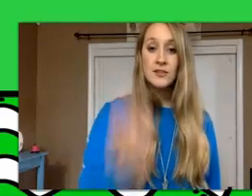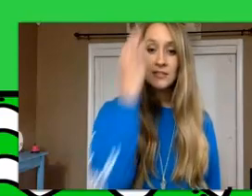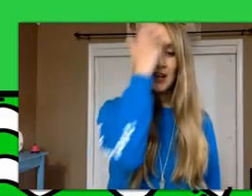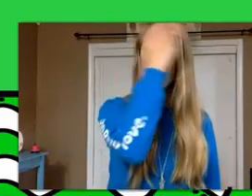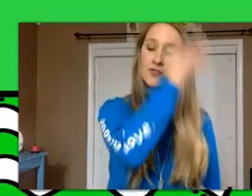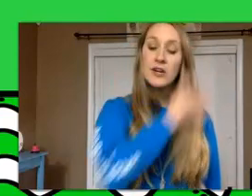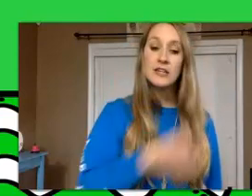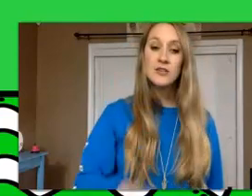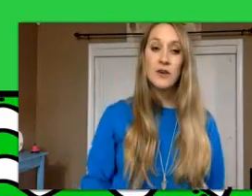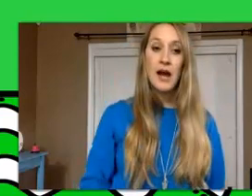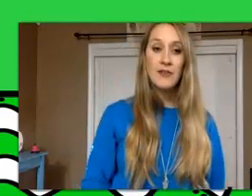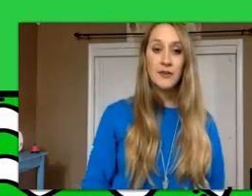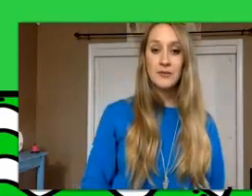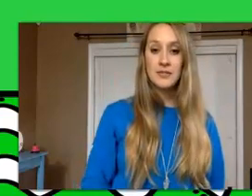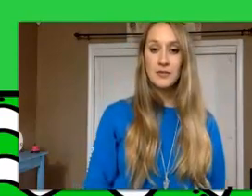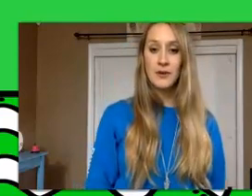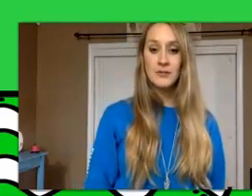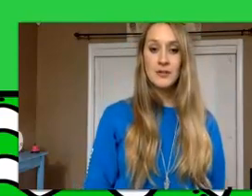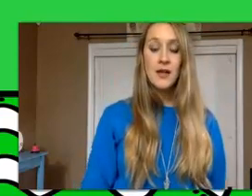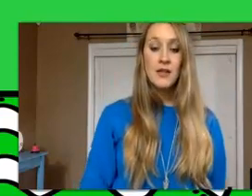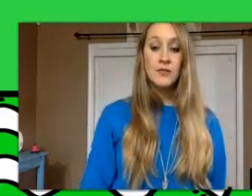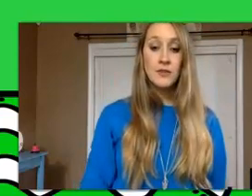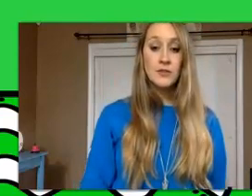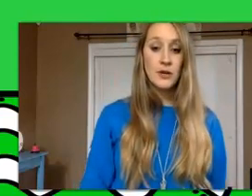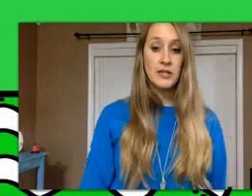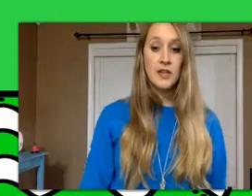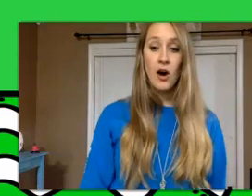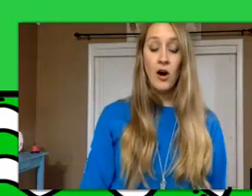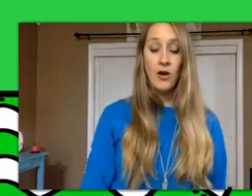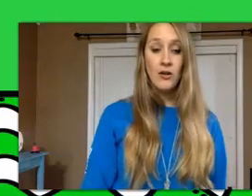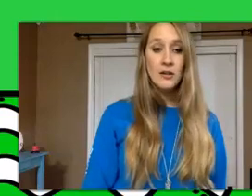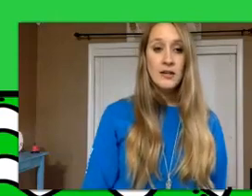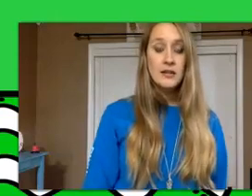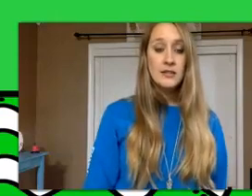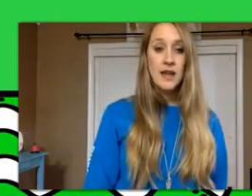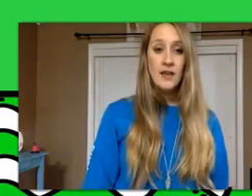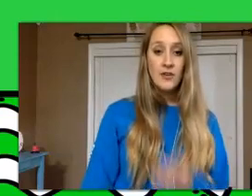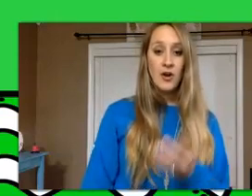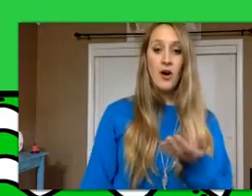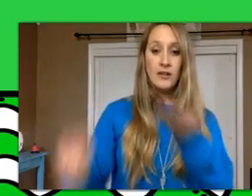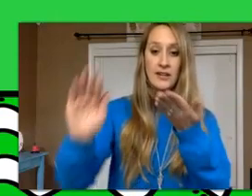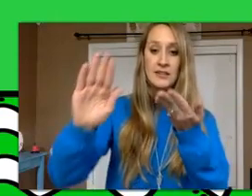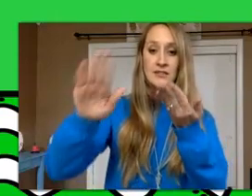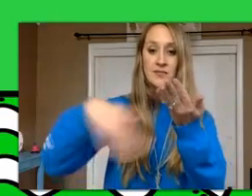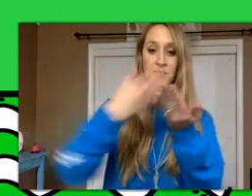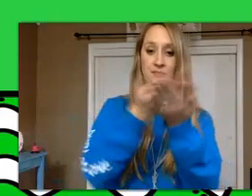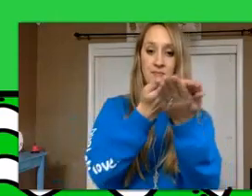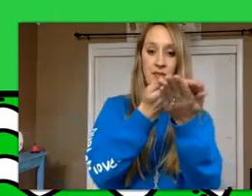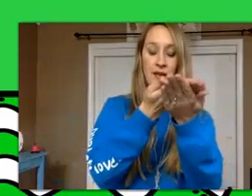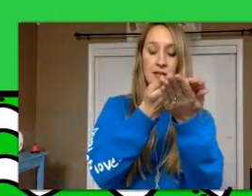Let's learn the signs for each of our high-frequency words. The first word is all. The sign for all